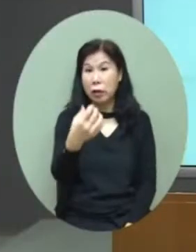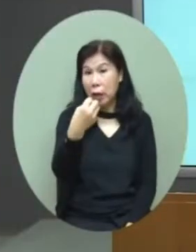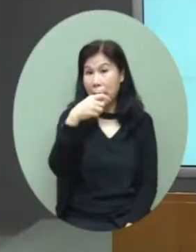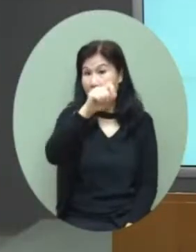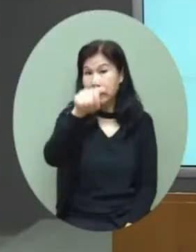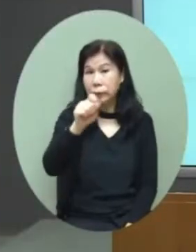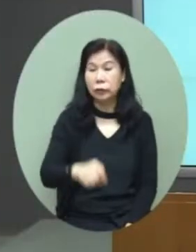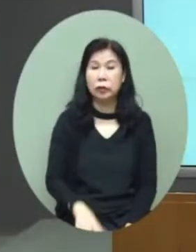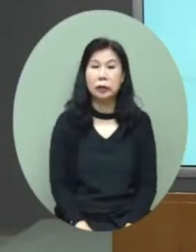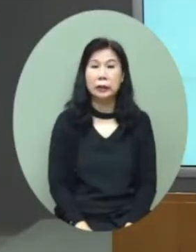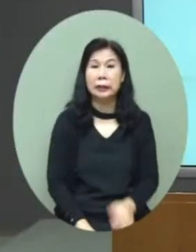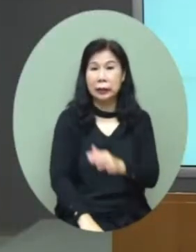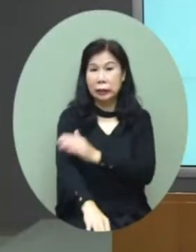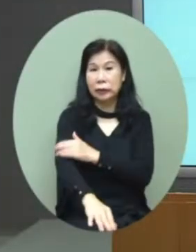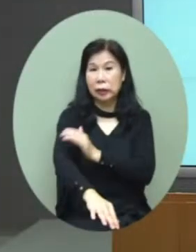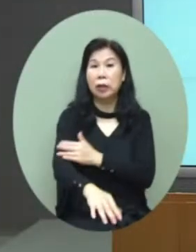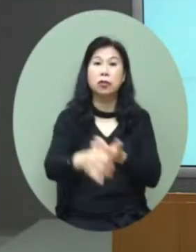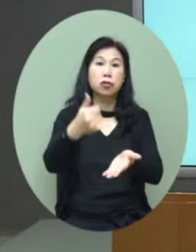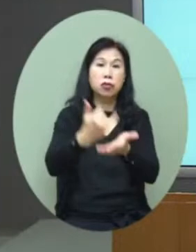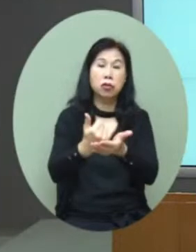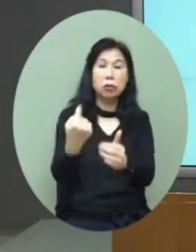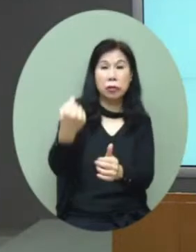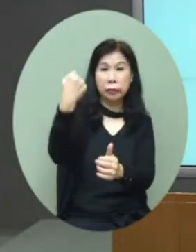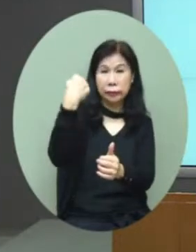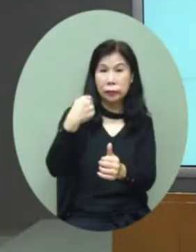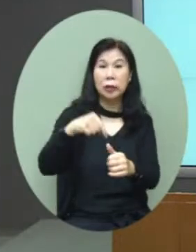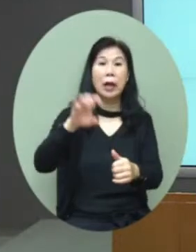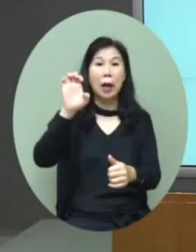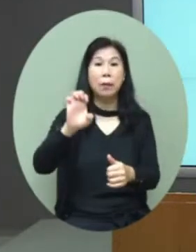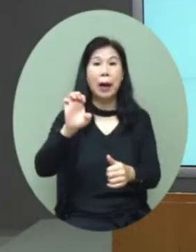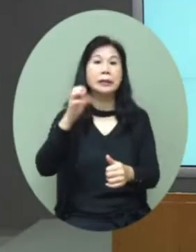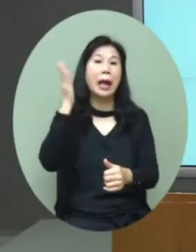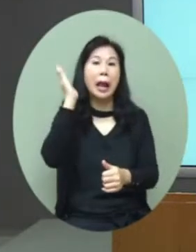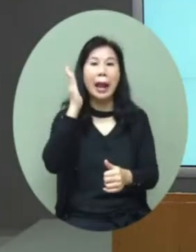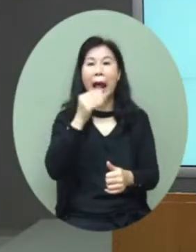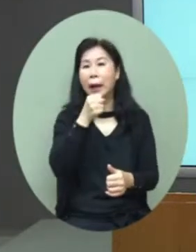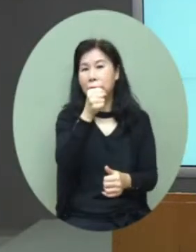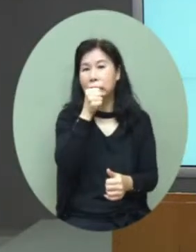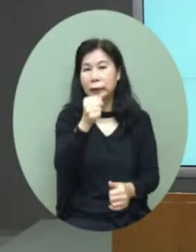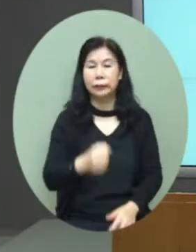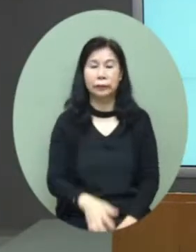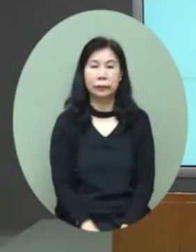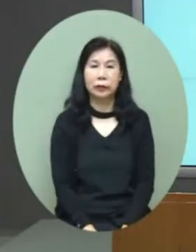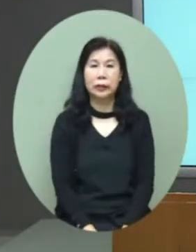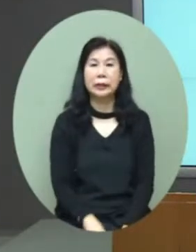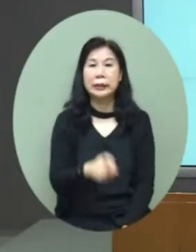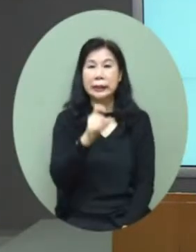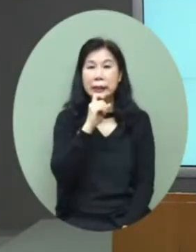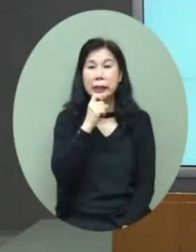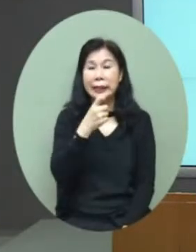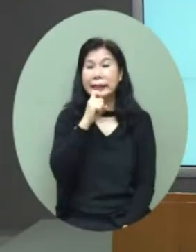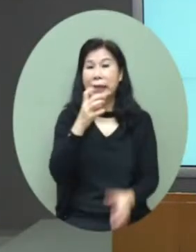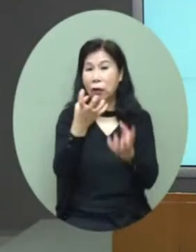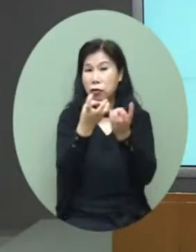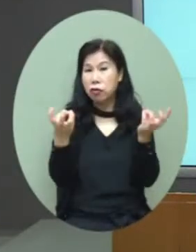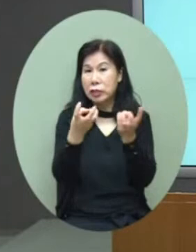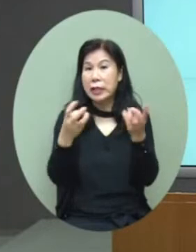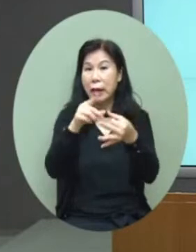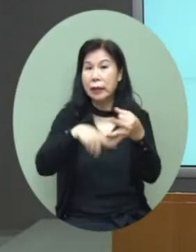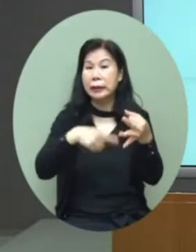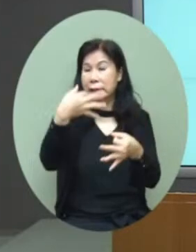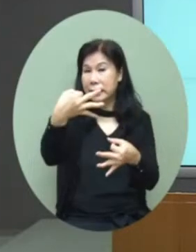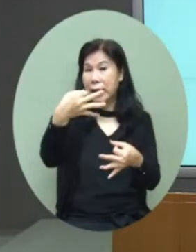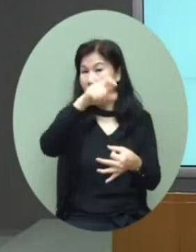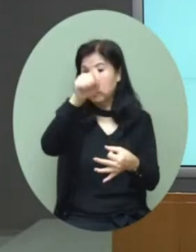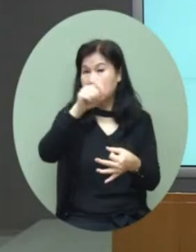Last question. The one on the right towards the back, the gentleman. Good morning. I